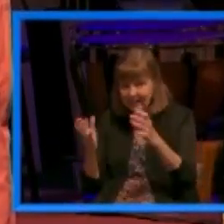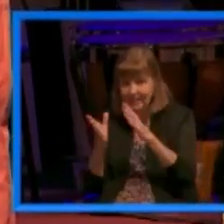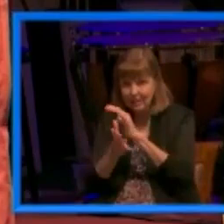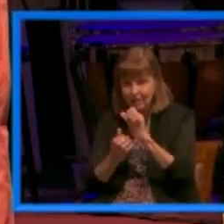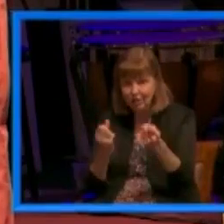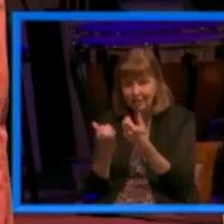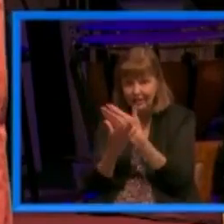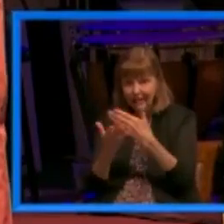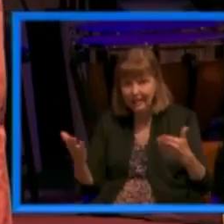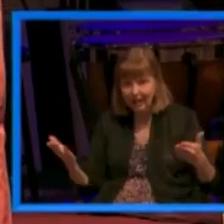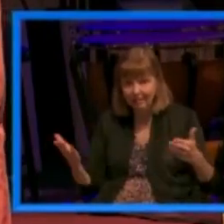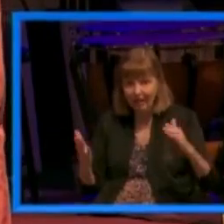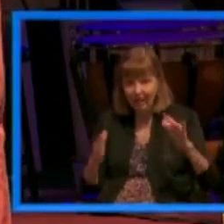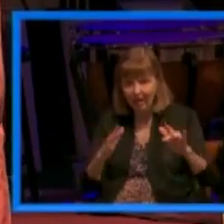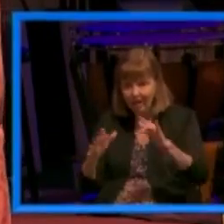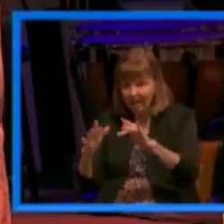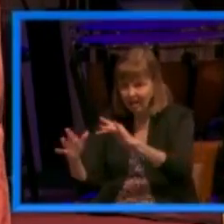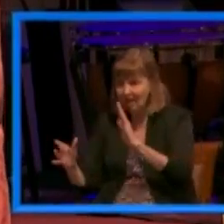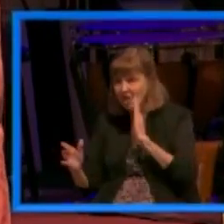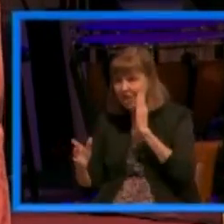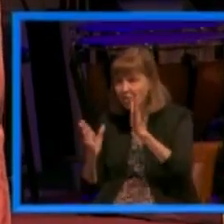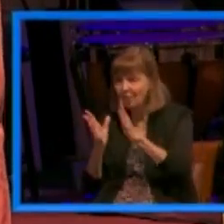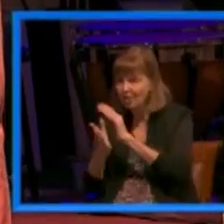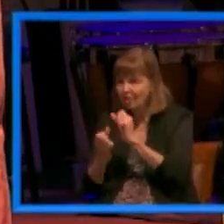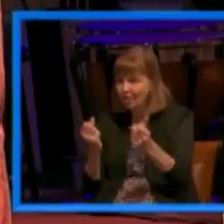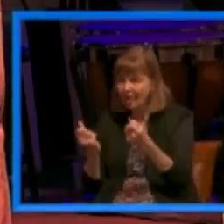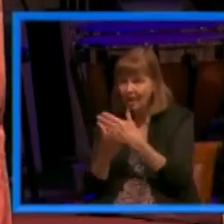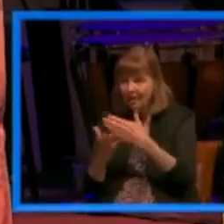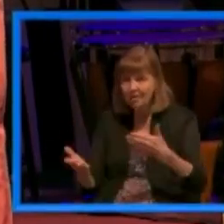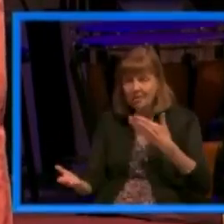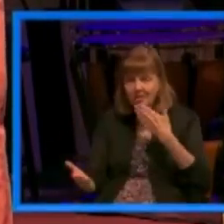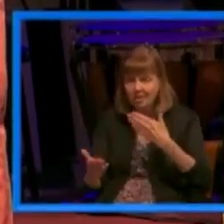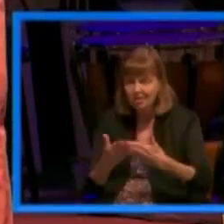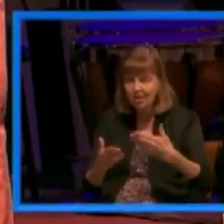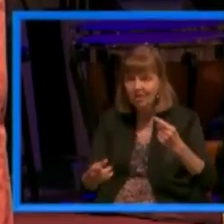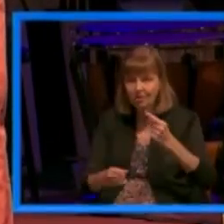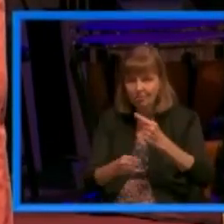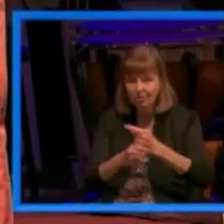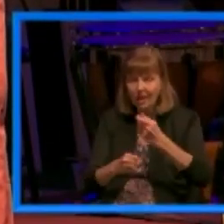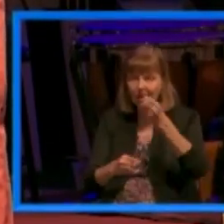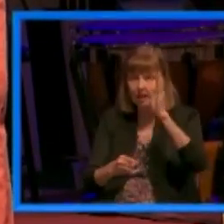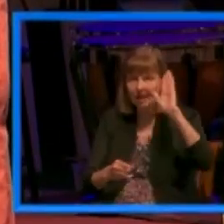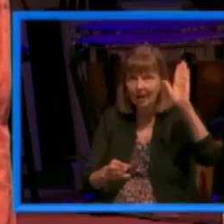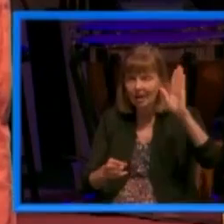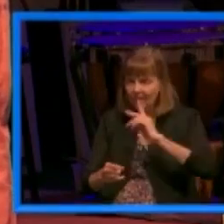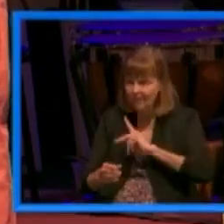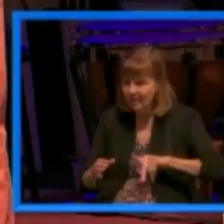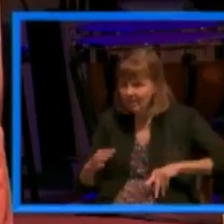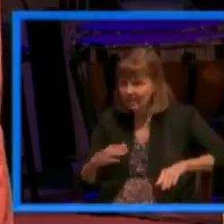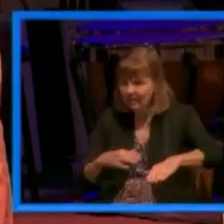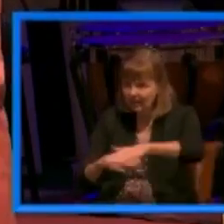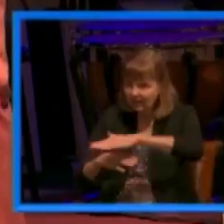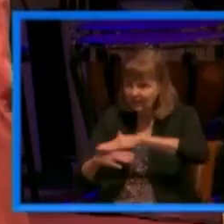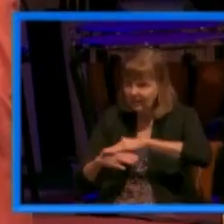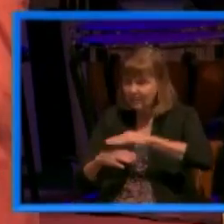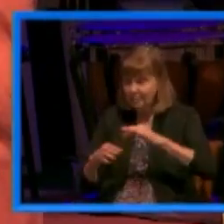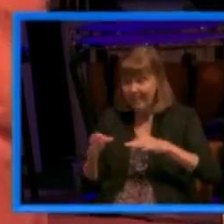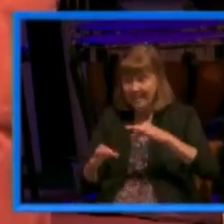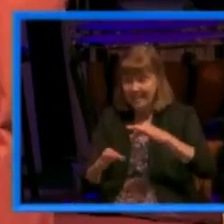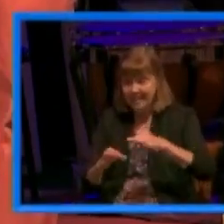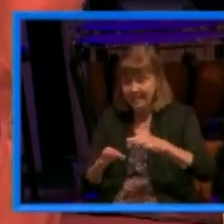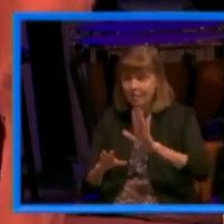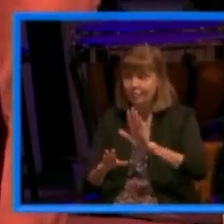will ruin everything that is good and light in the kingdom of God. Instead of turning from her sin, look at verse 5 and